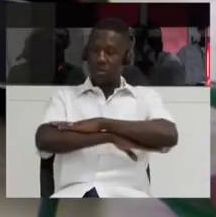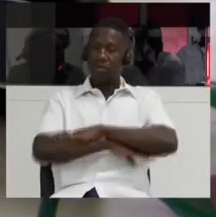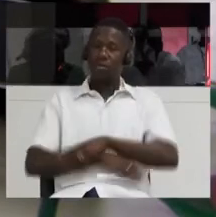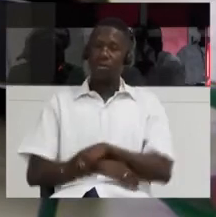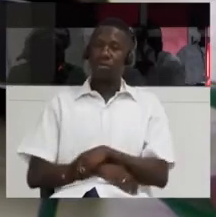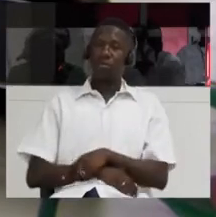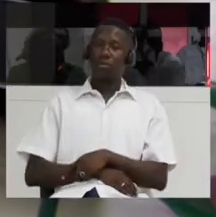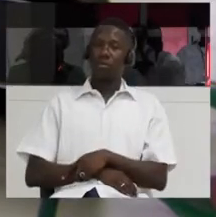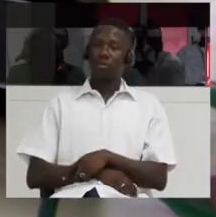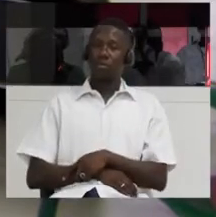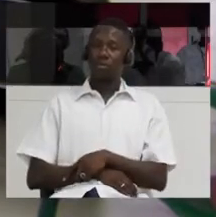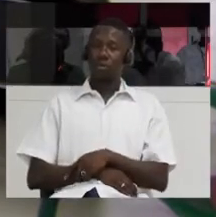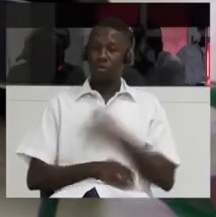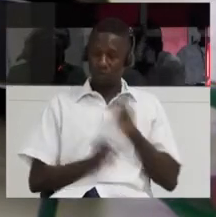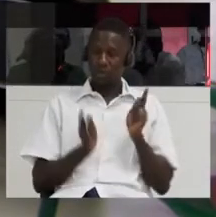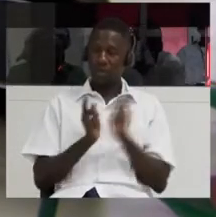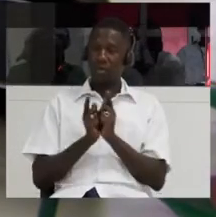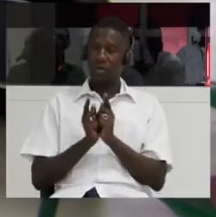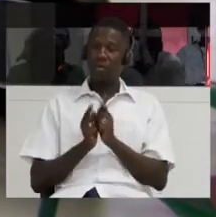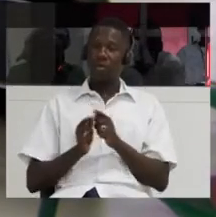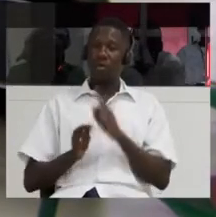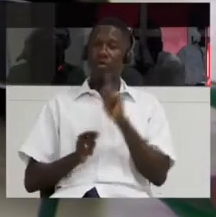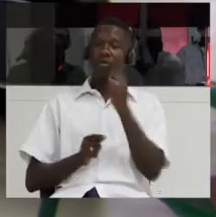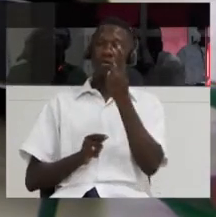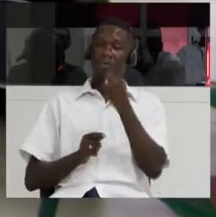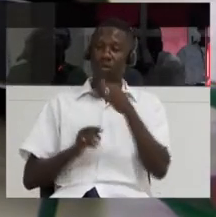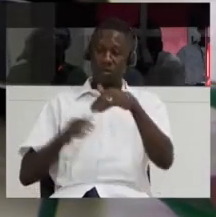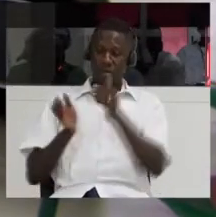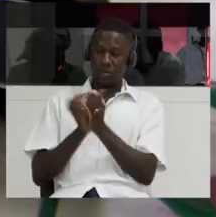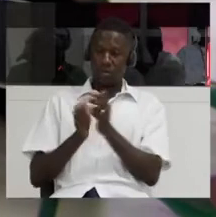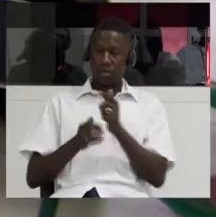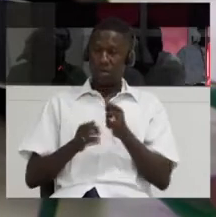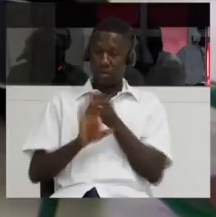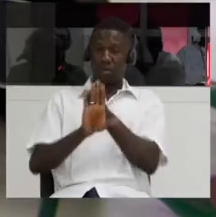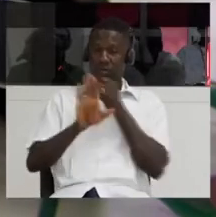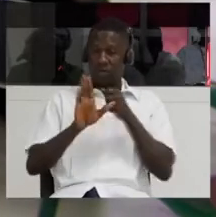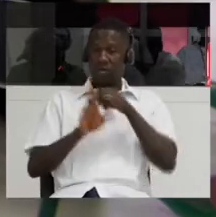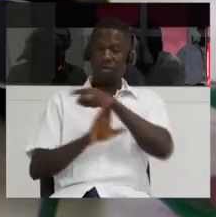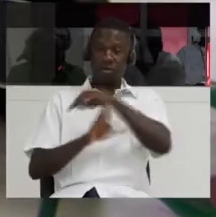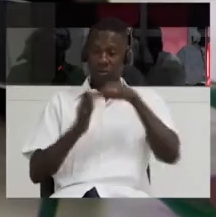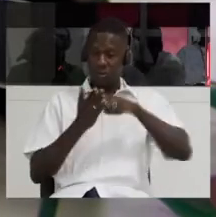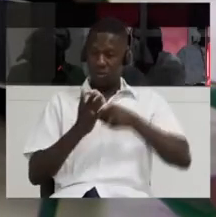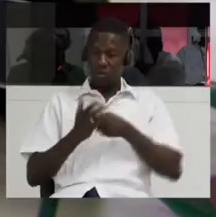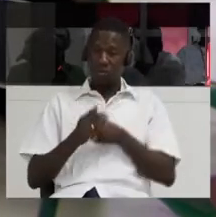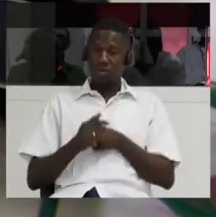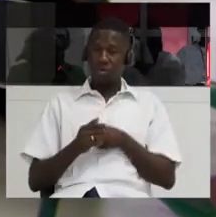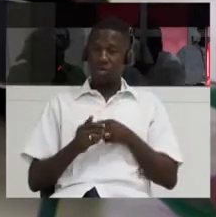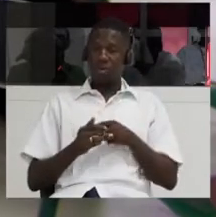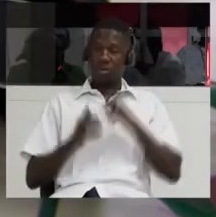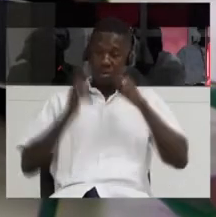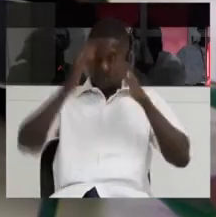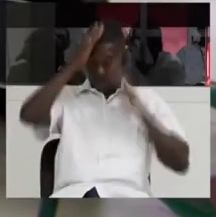As we reached the first sangha, that is the defensive position, the soldier was caught on surprise because the moment he